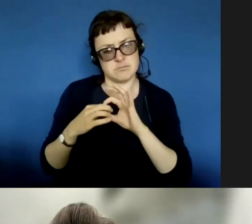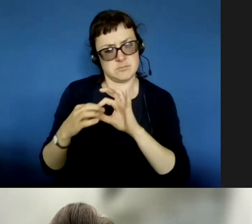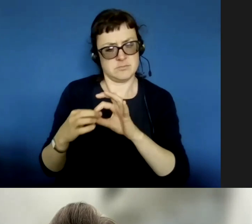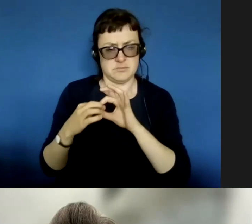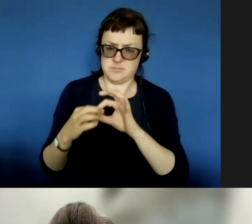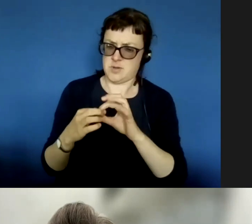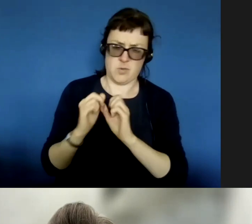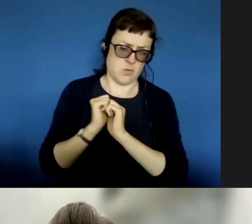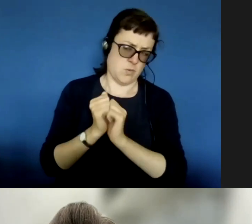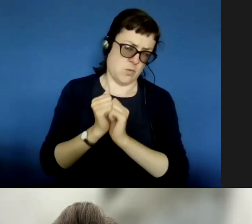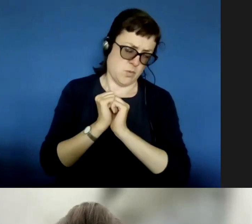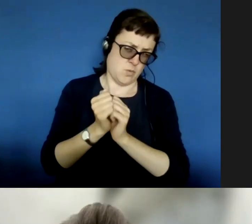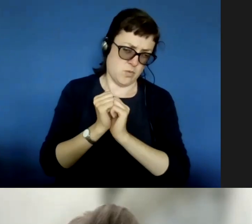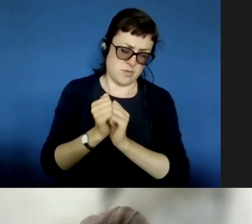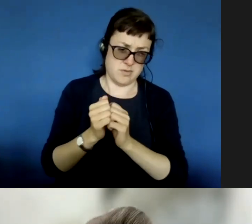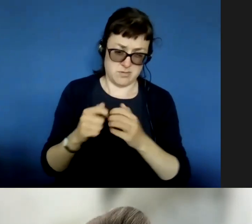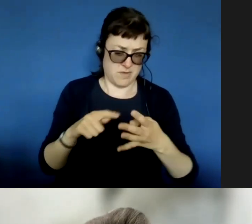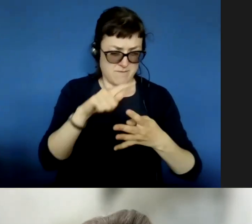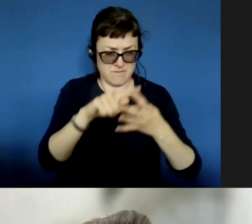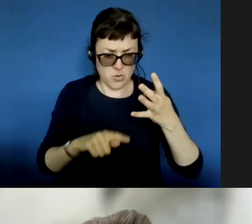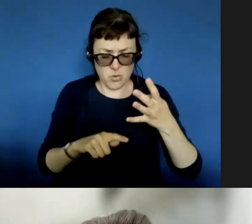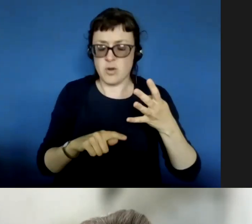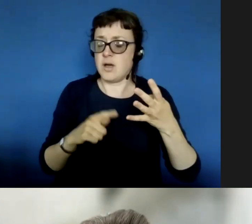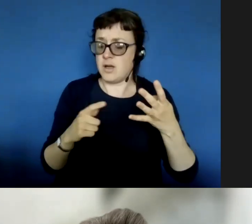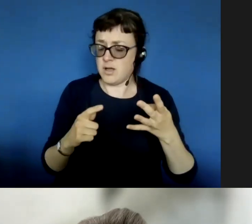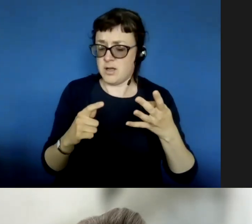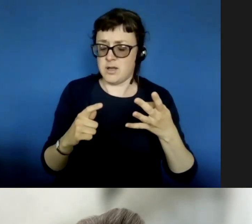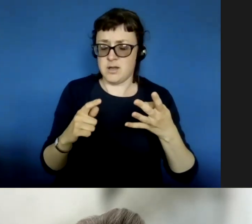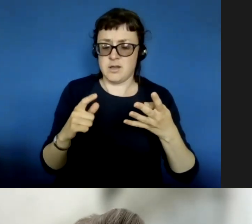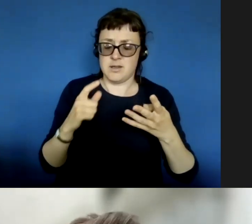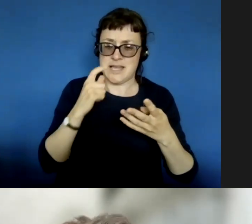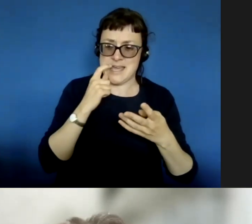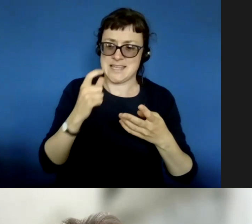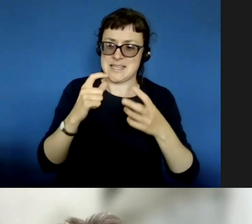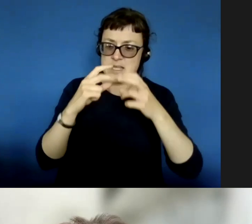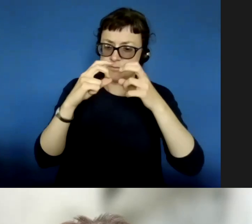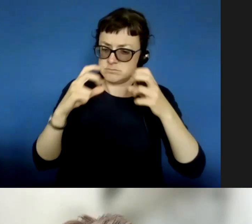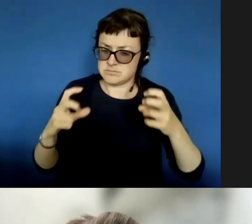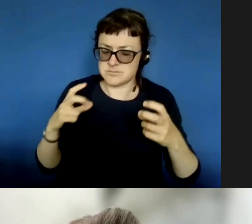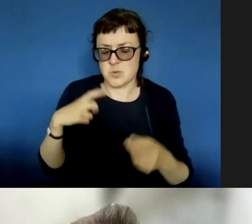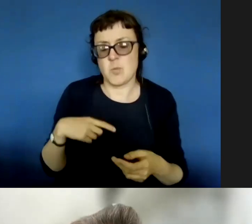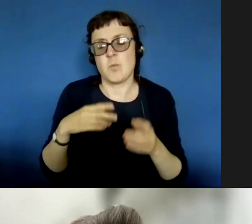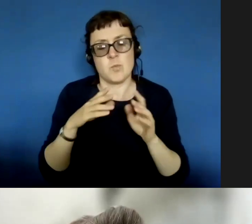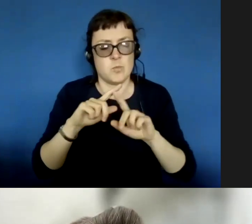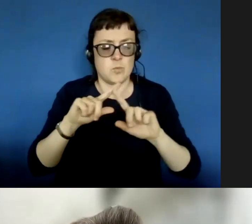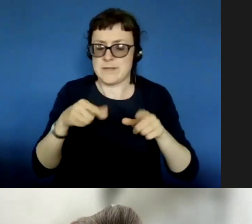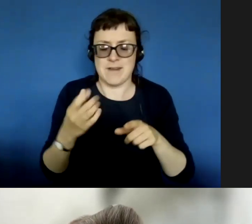and rewarding, and that we could explore all these and understand that, you know, we had to make compromises